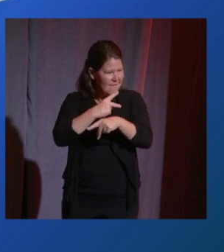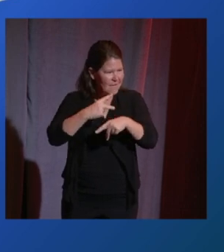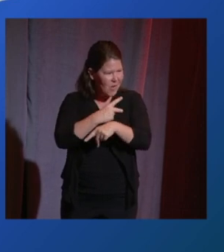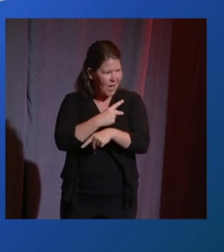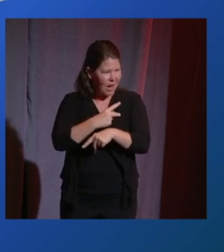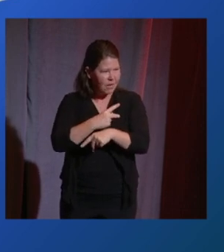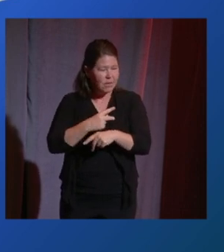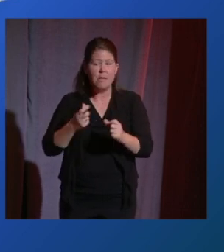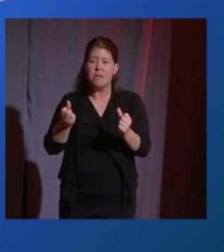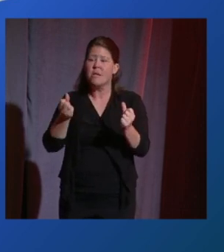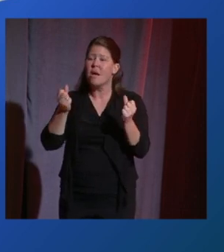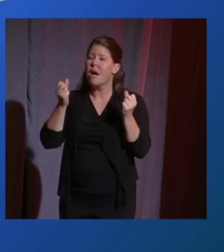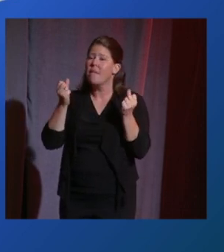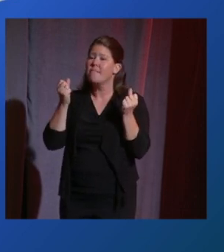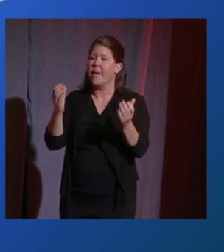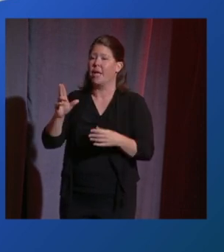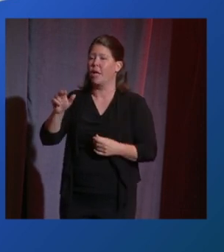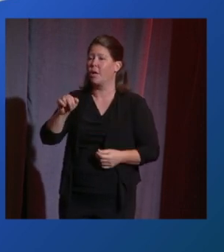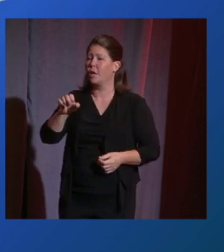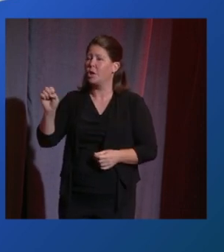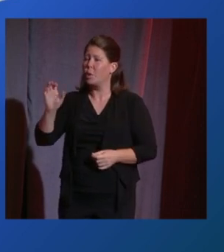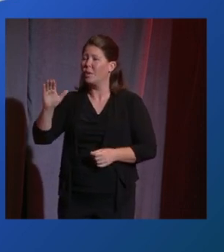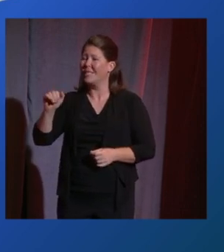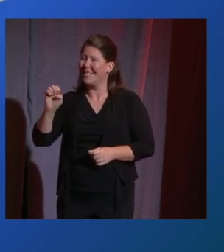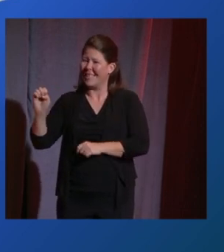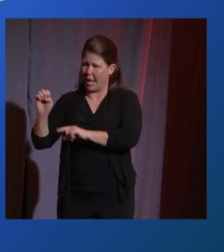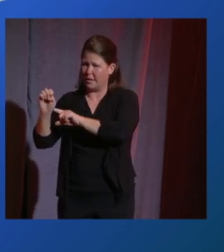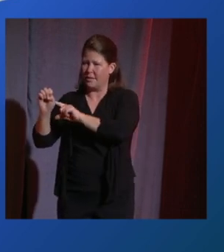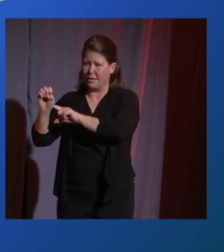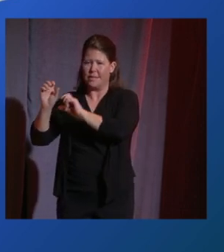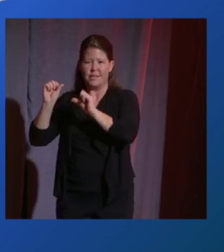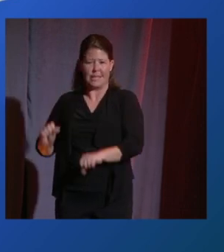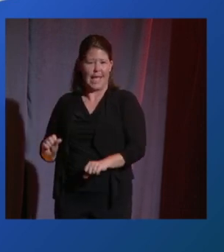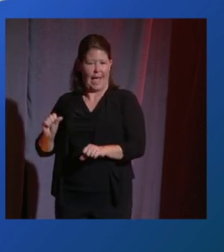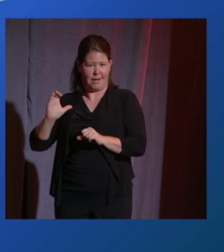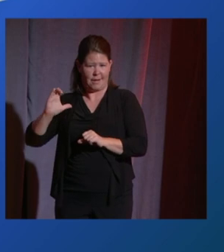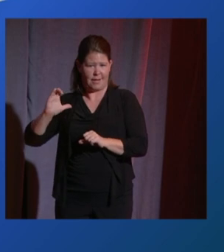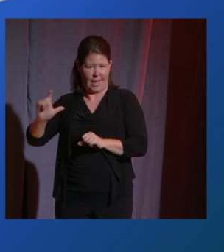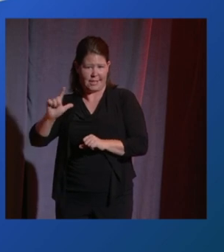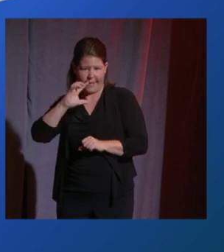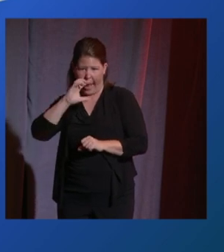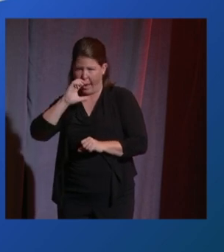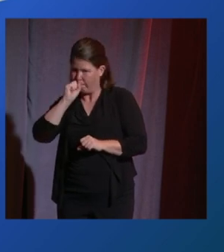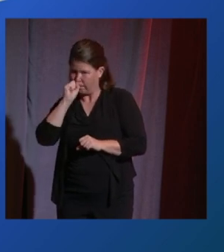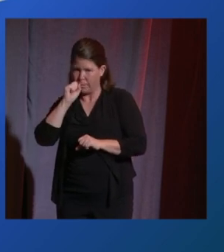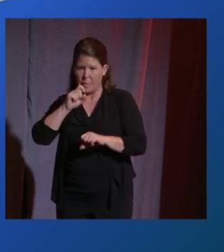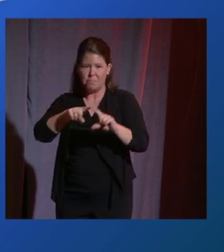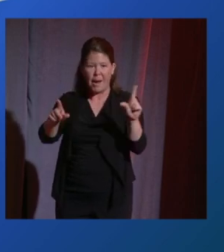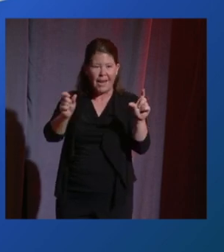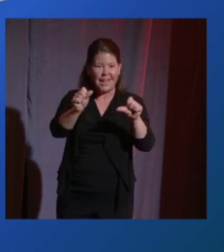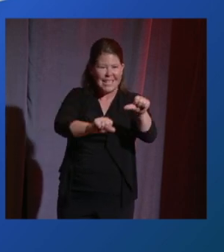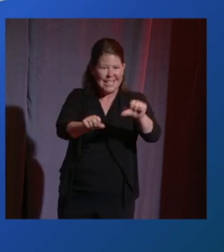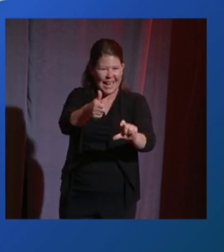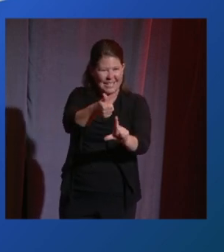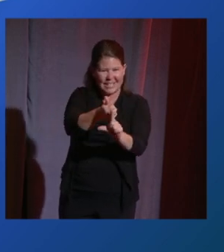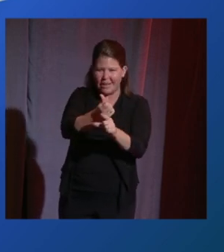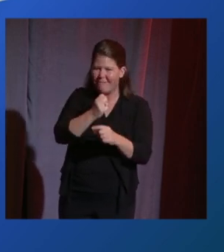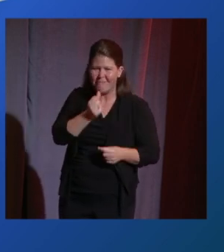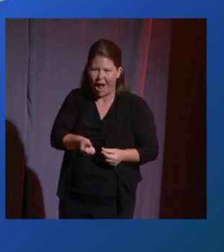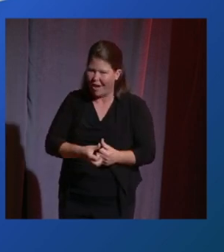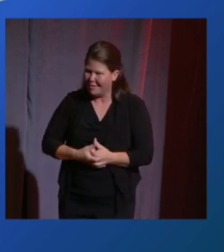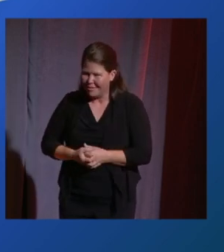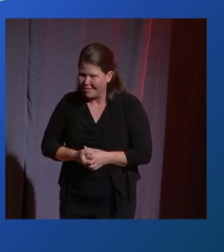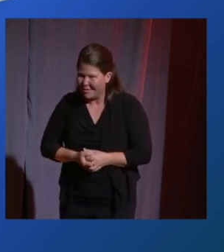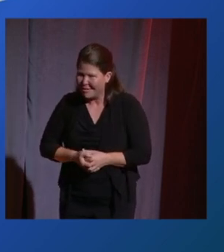or geoint Community can be classified but the science is not we need to remember that um you need computer scientists you need